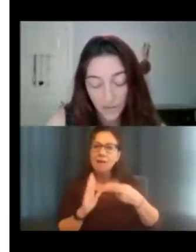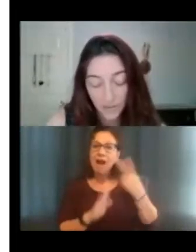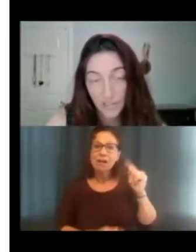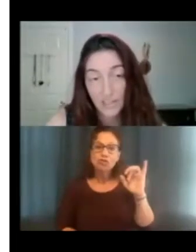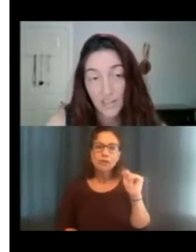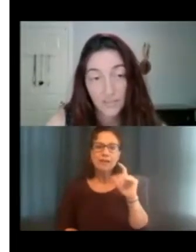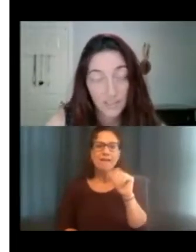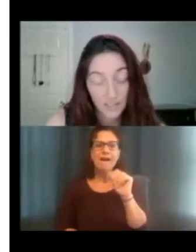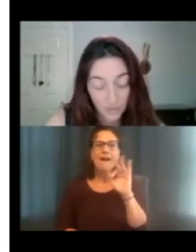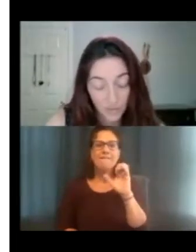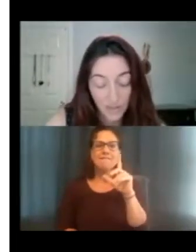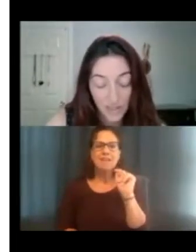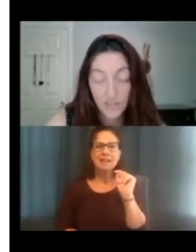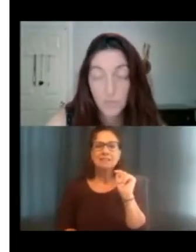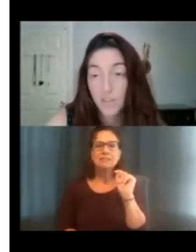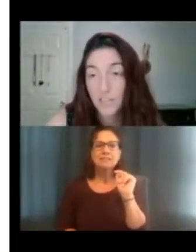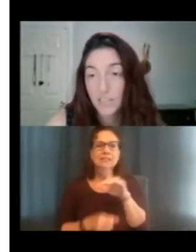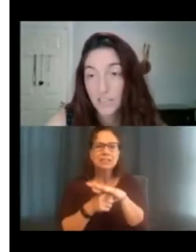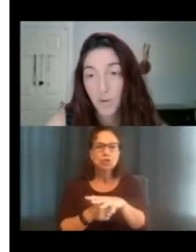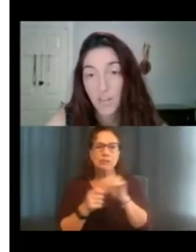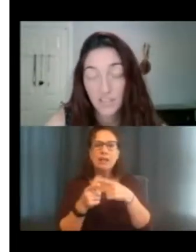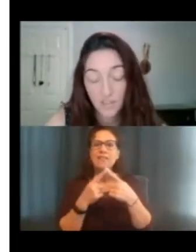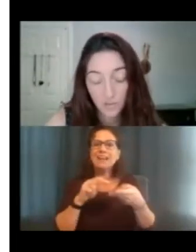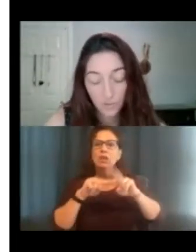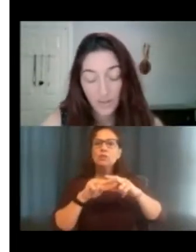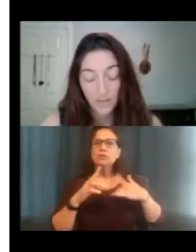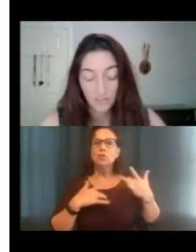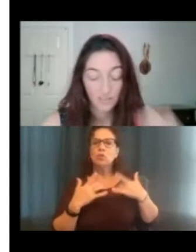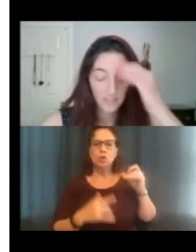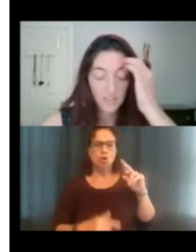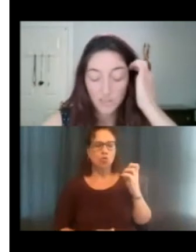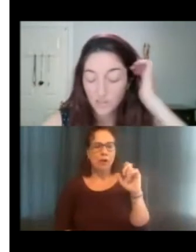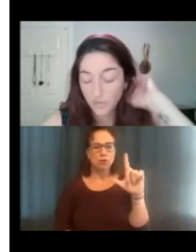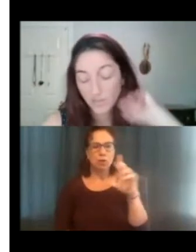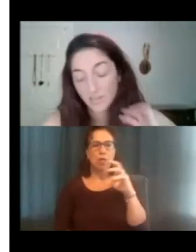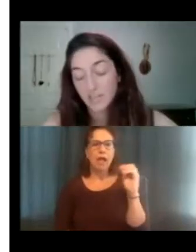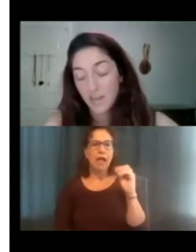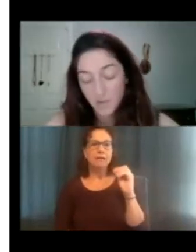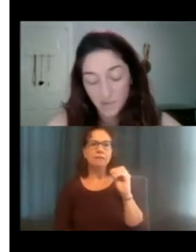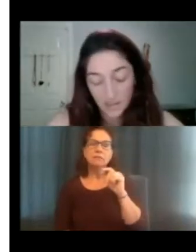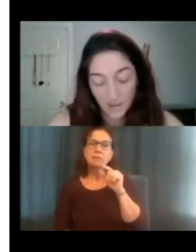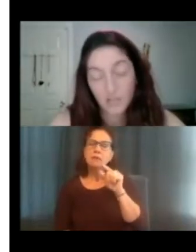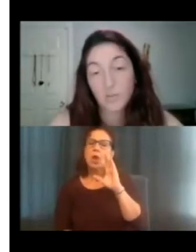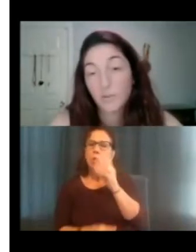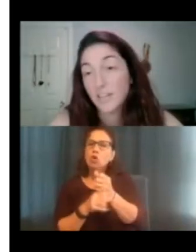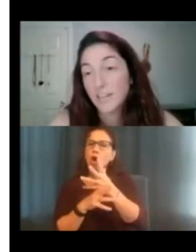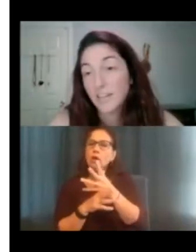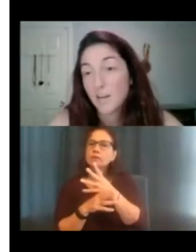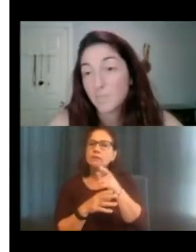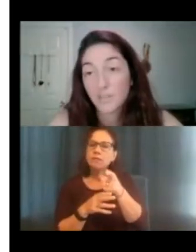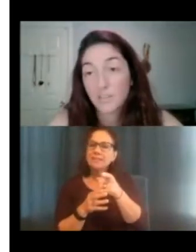increased arousal and a deficit in regulation, which causes this process to fail, leading to recurrent nightmares and